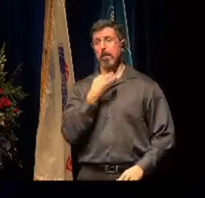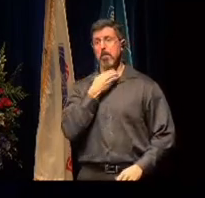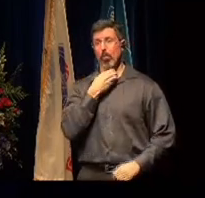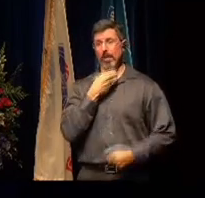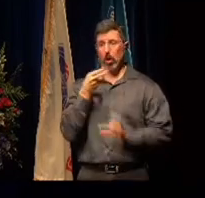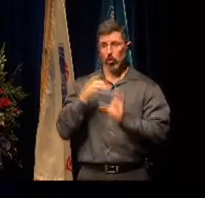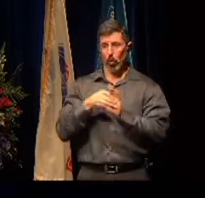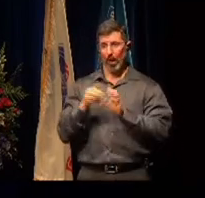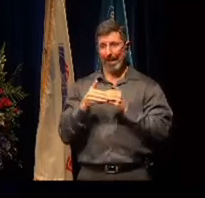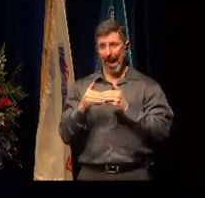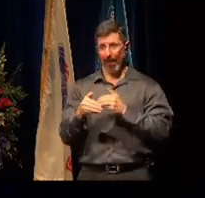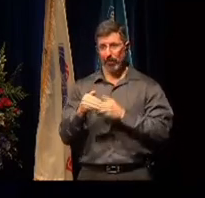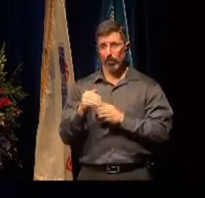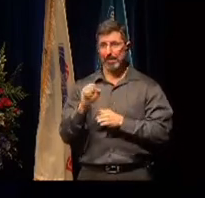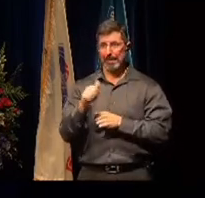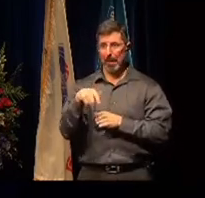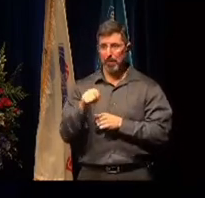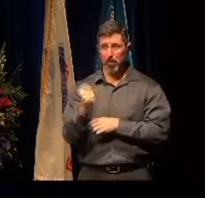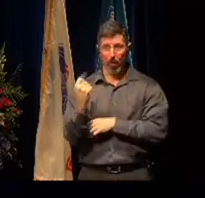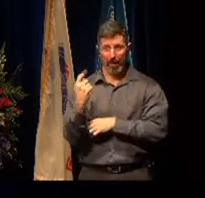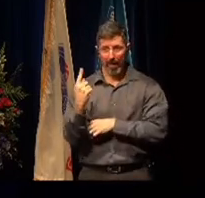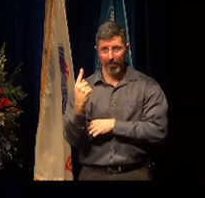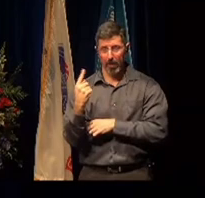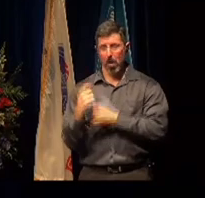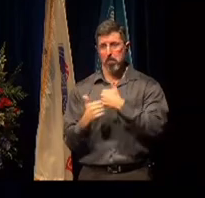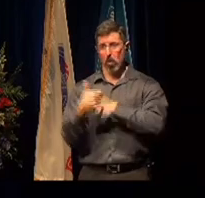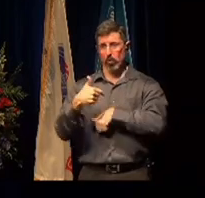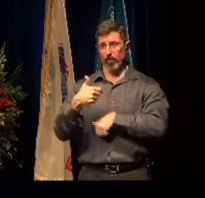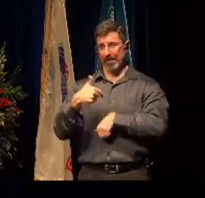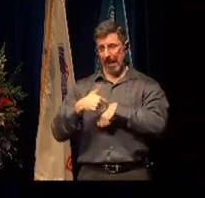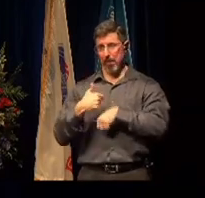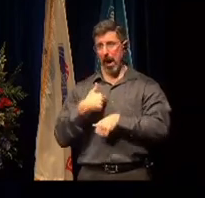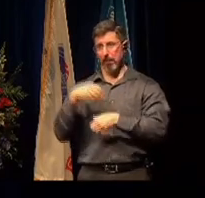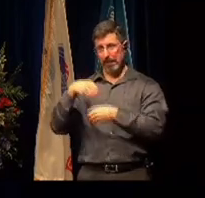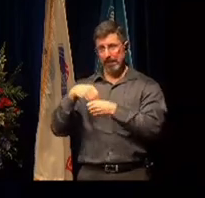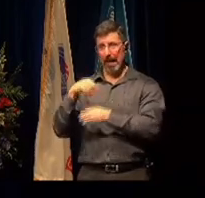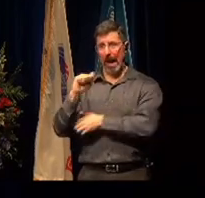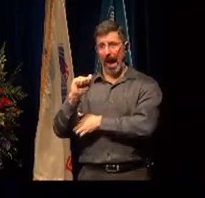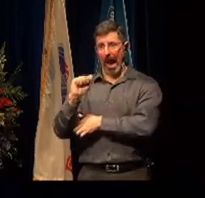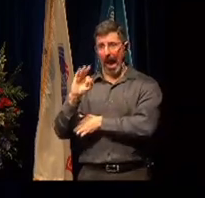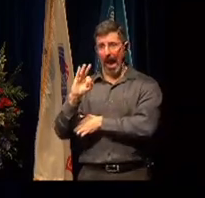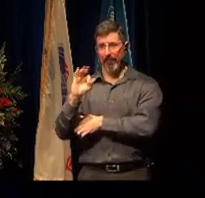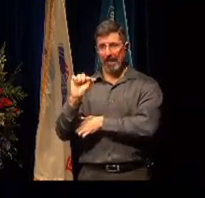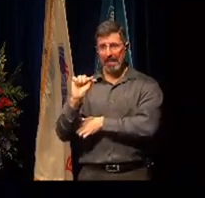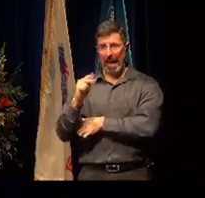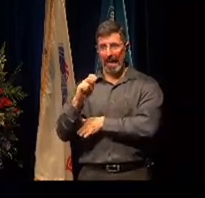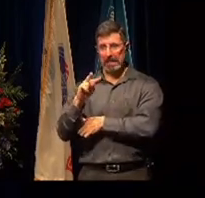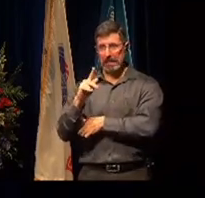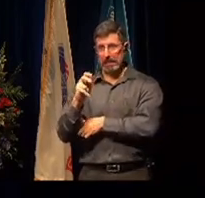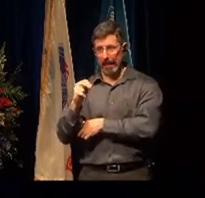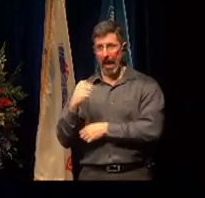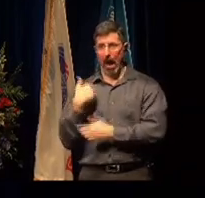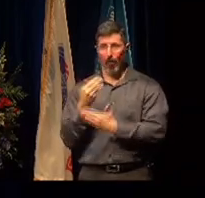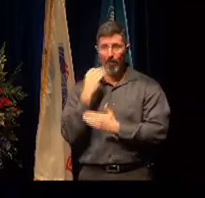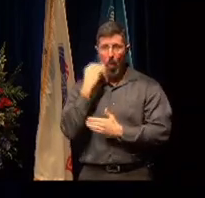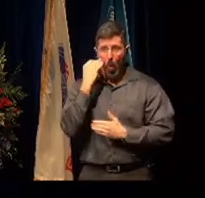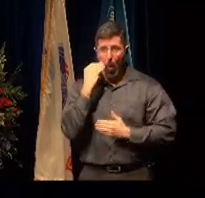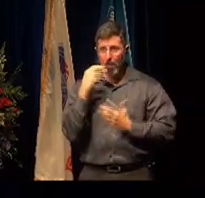9/11, spent most of my operational time in Afghanistan. I came home confused and